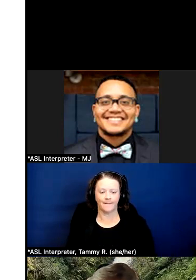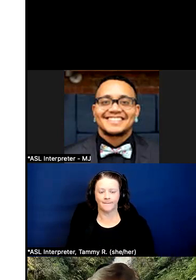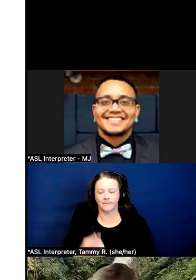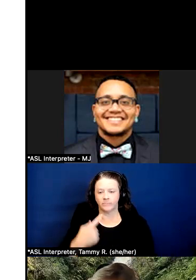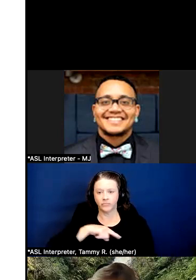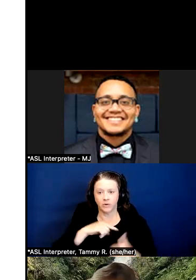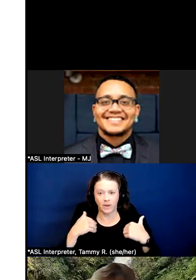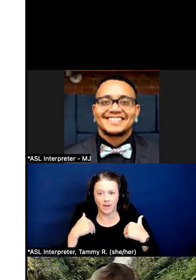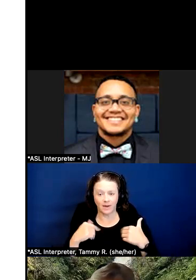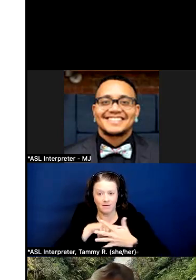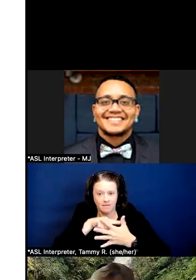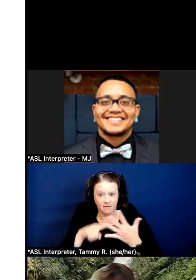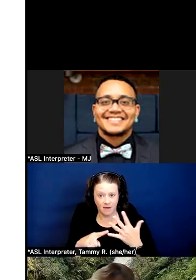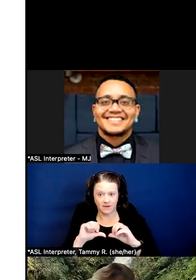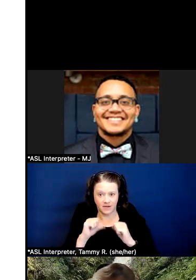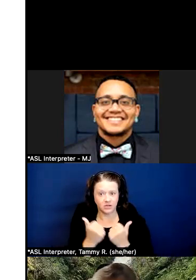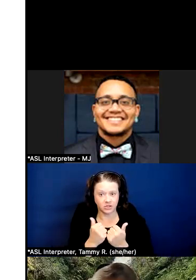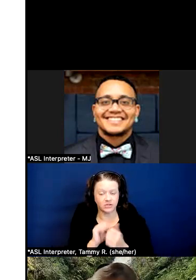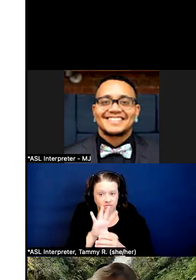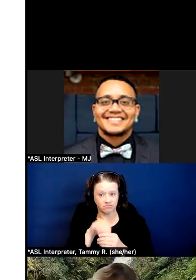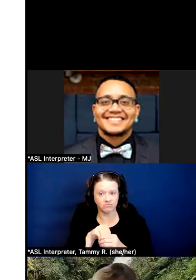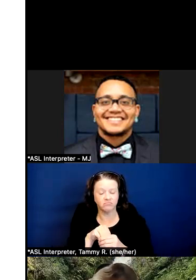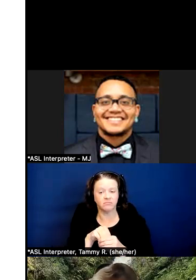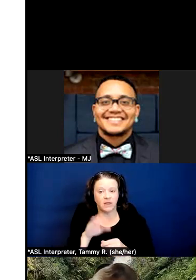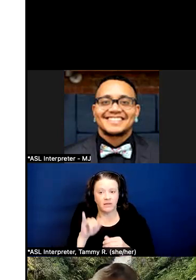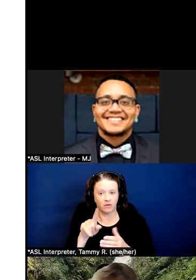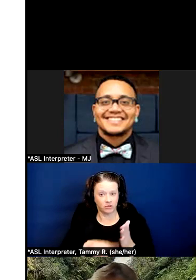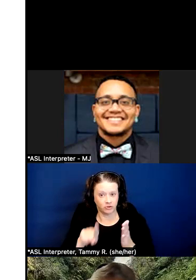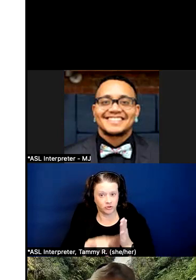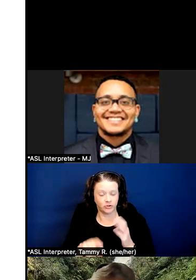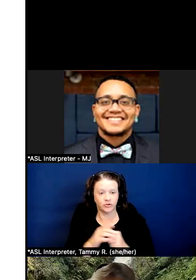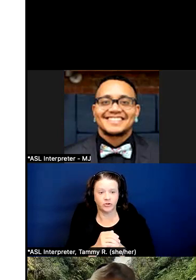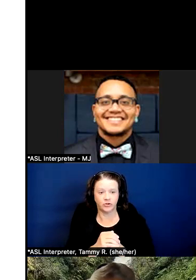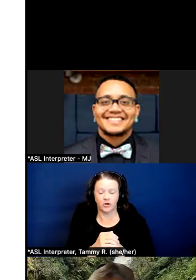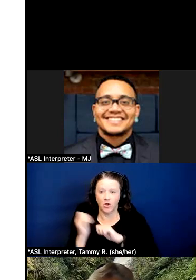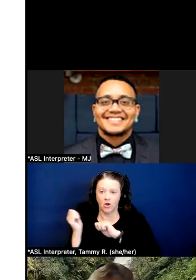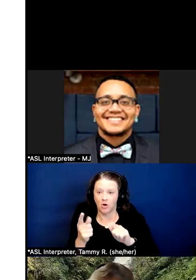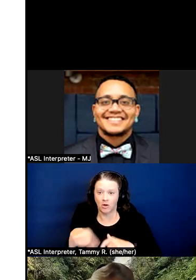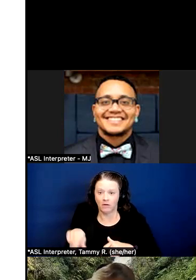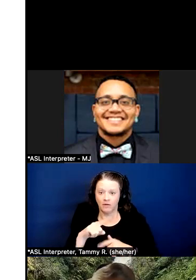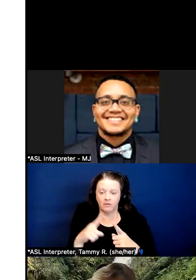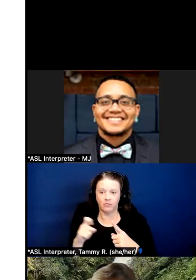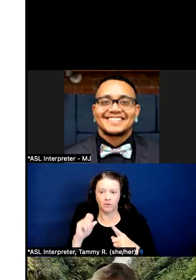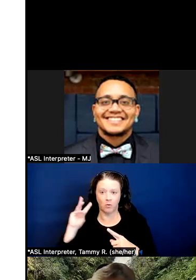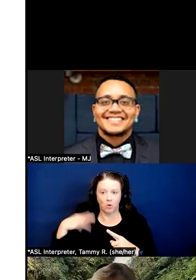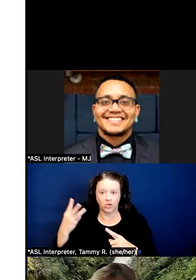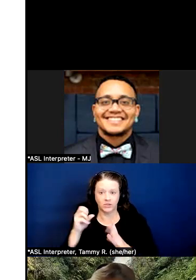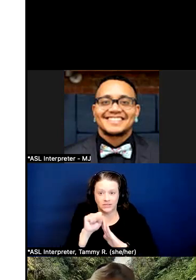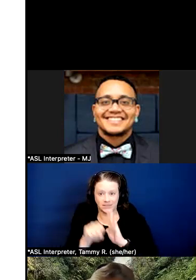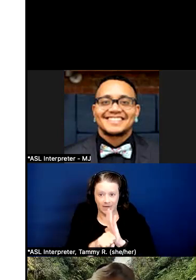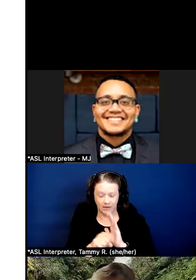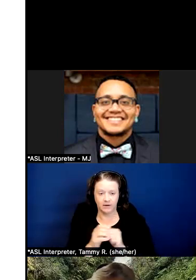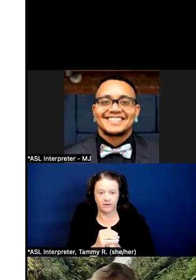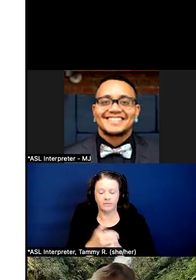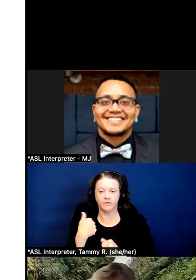We had 5 agencies participate in the research. They were all from Washington State.